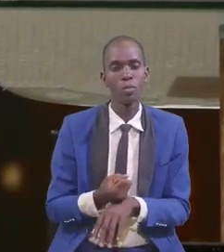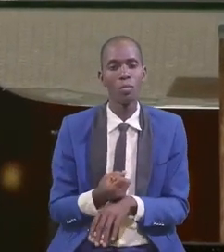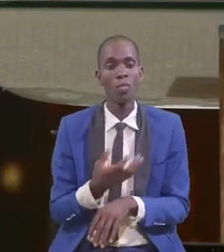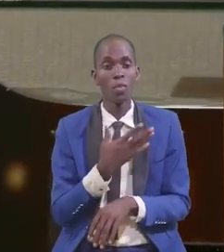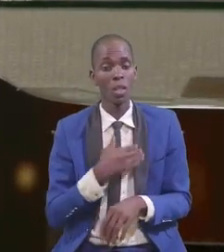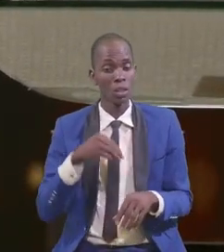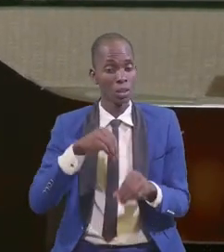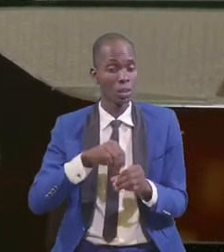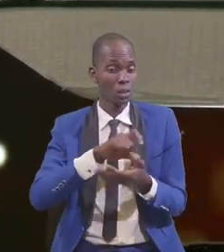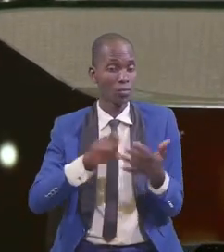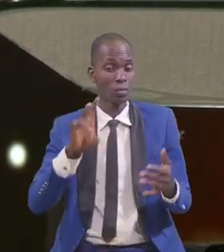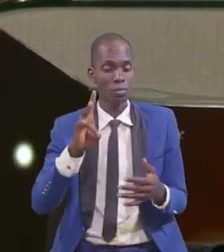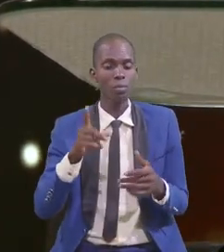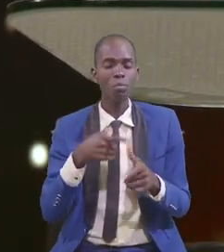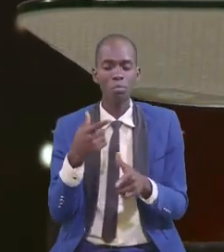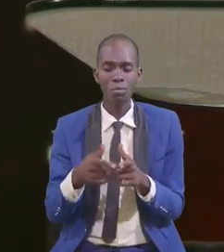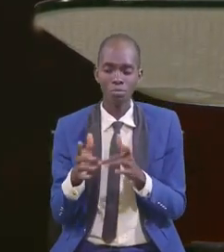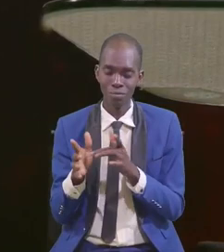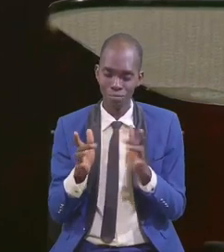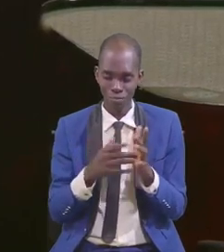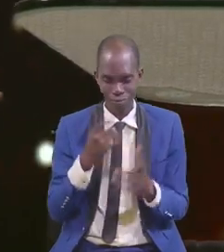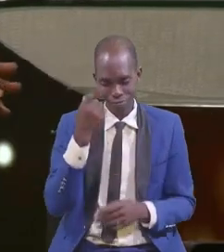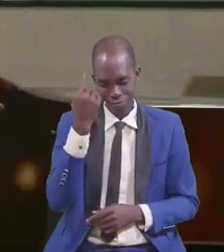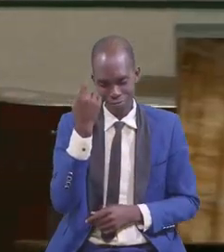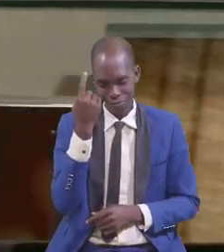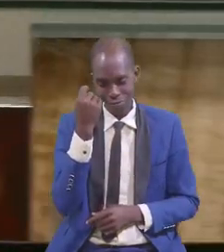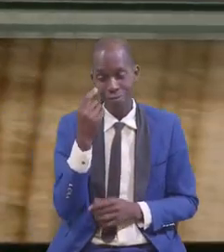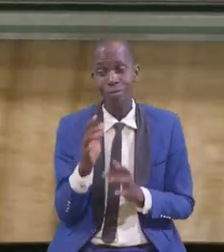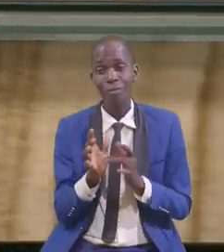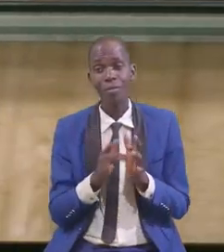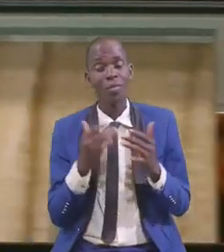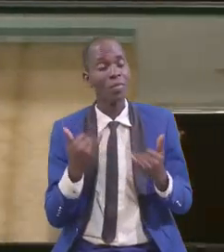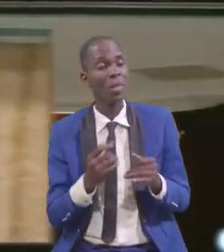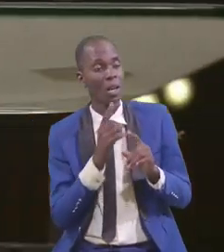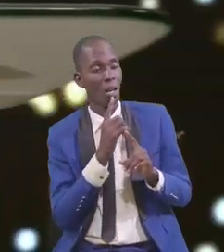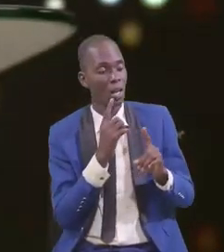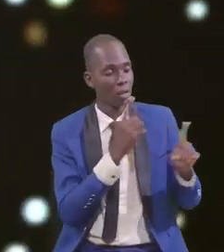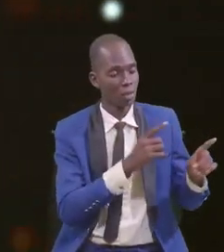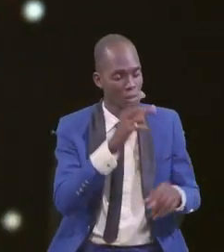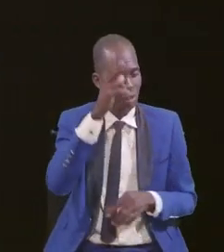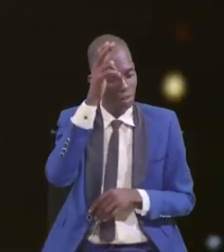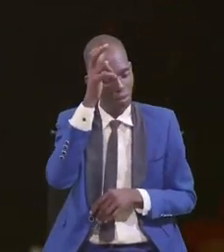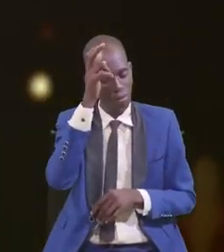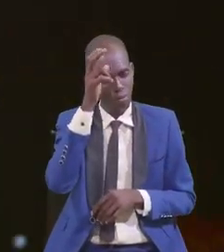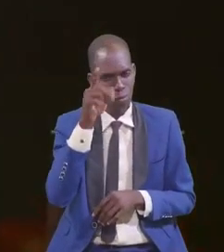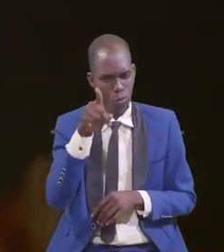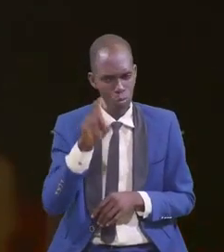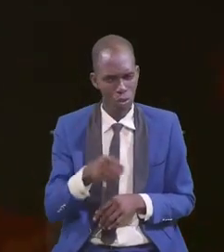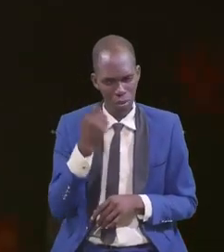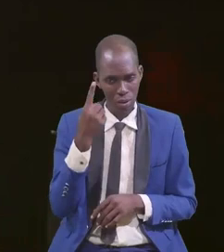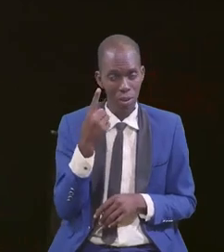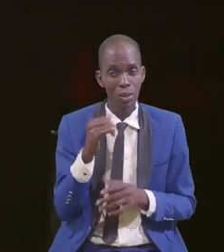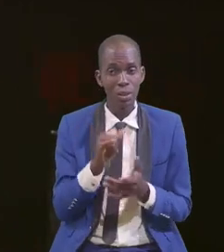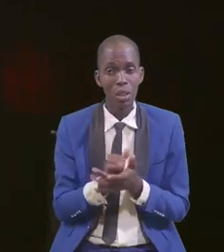verse 7. Verse 7, Jesus said unto him, understand,